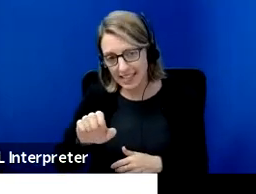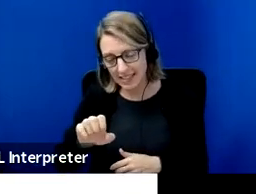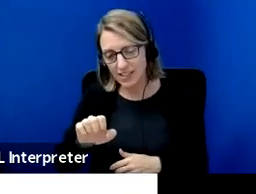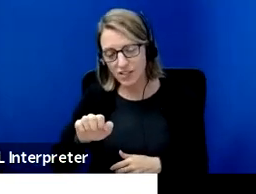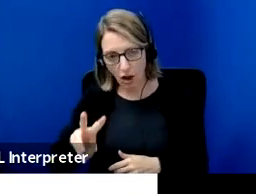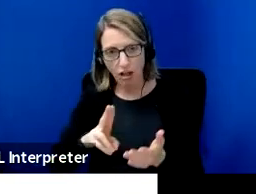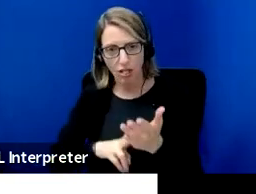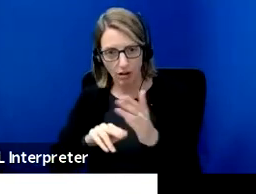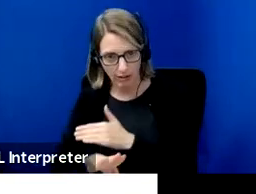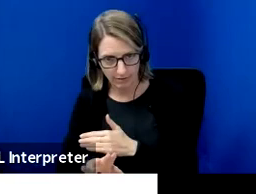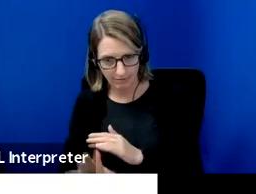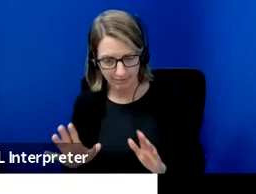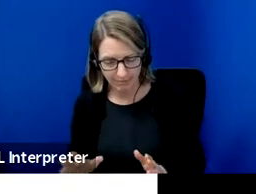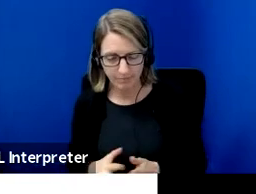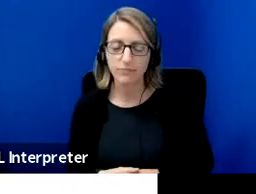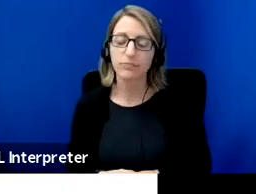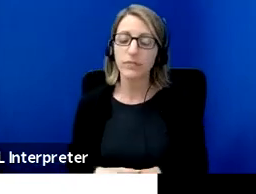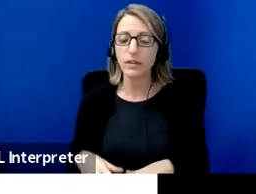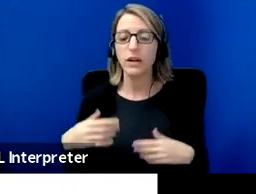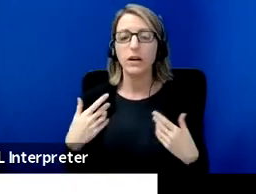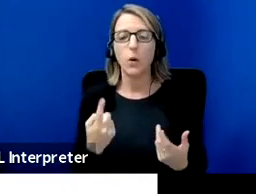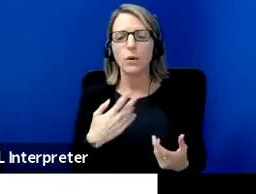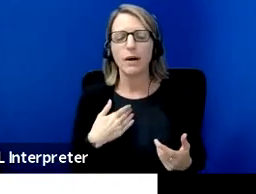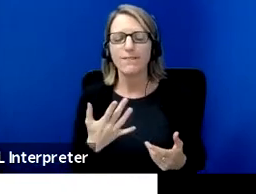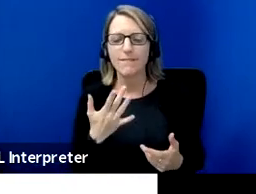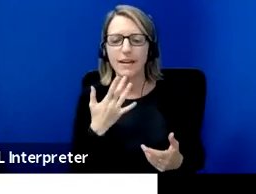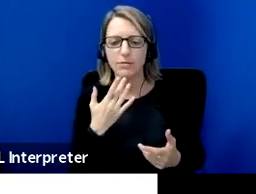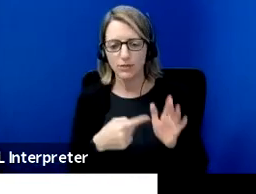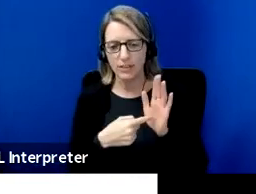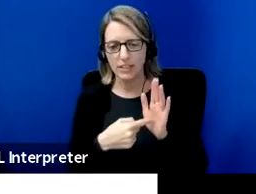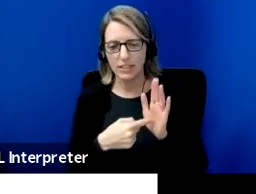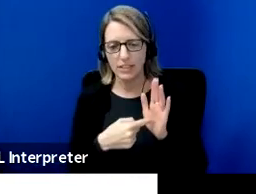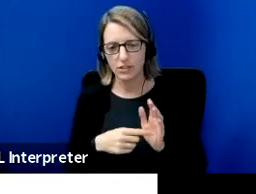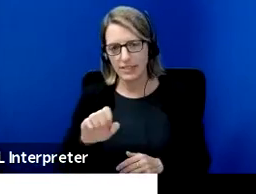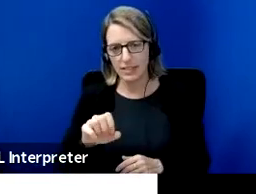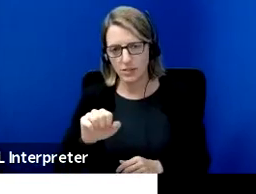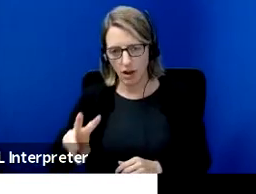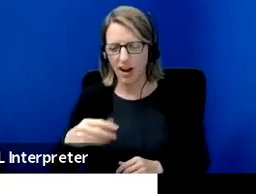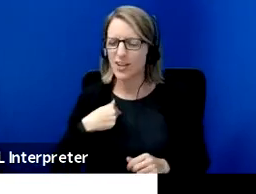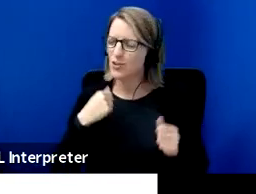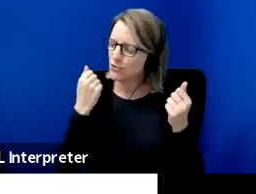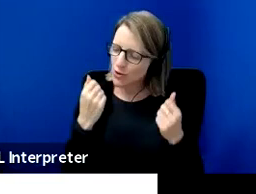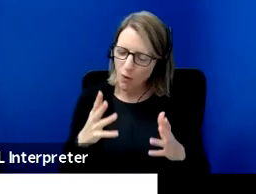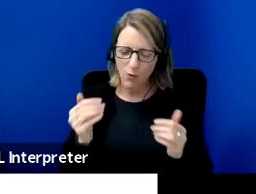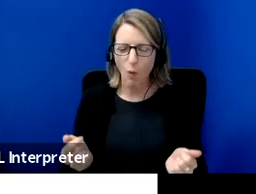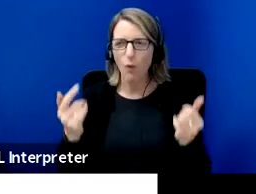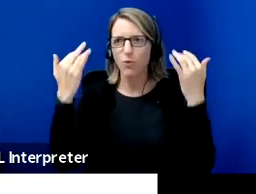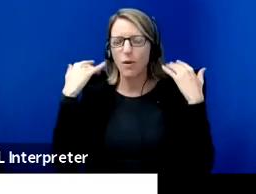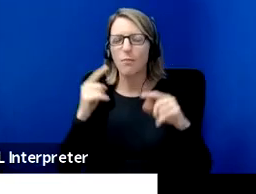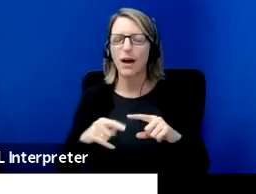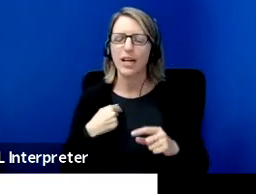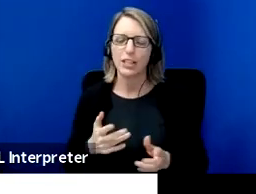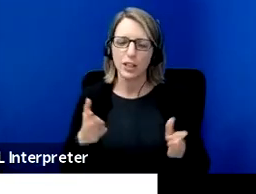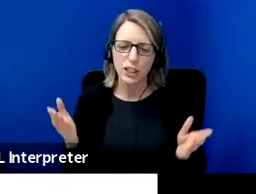one of my favorite features of Seesaw. And I don't want to overwhelm, but I do encourage you to explore,